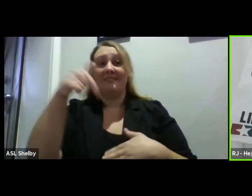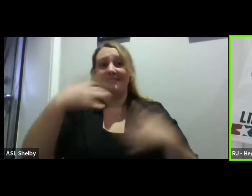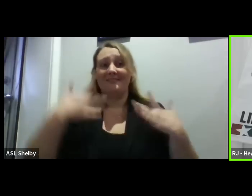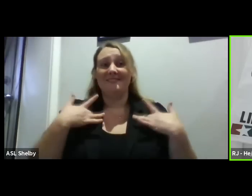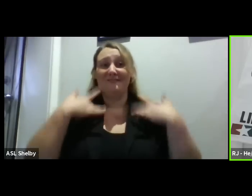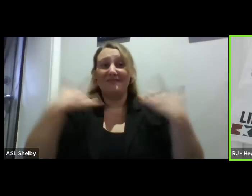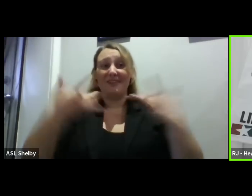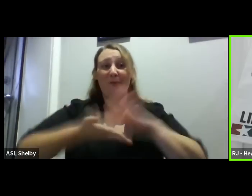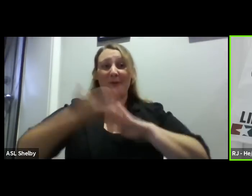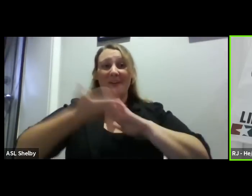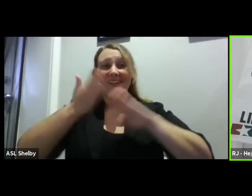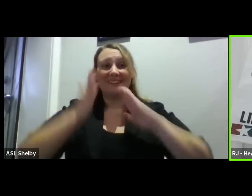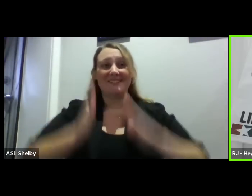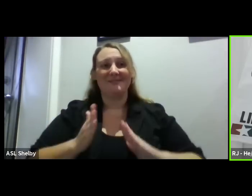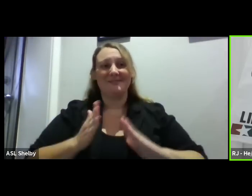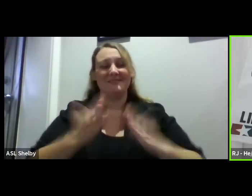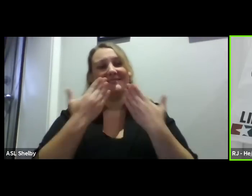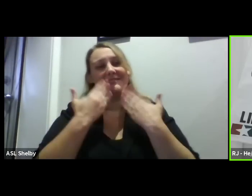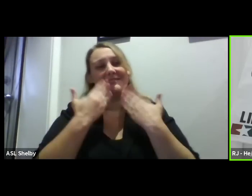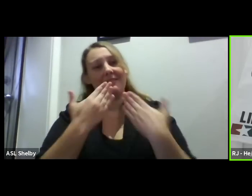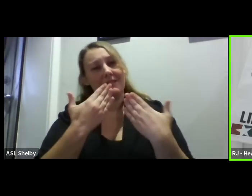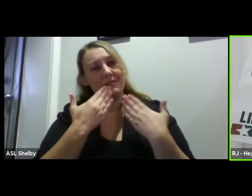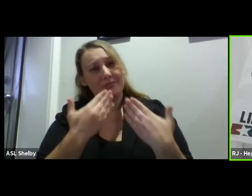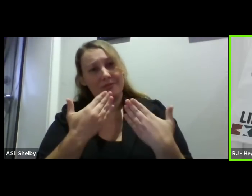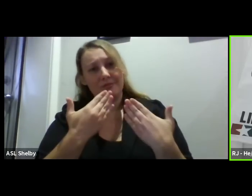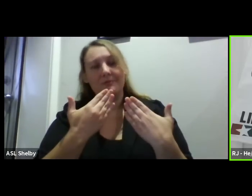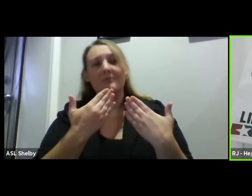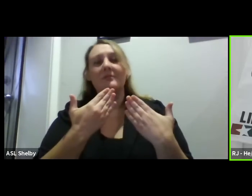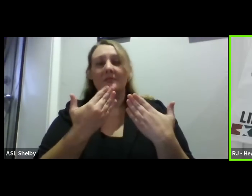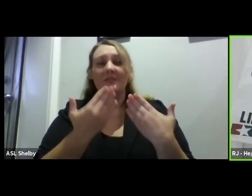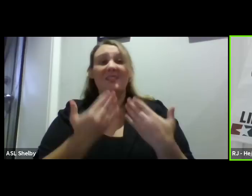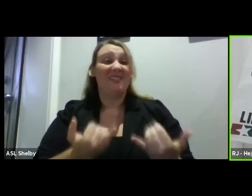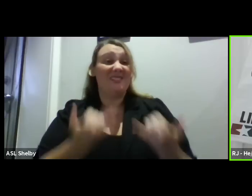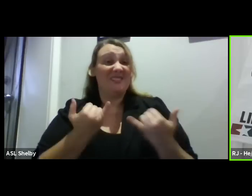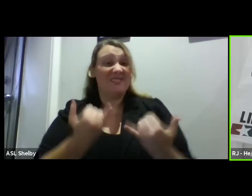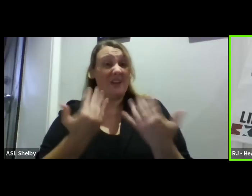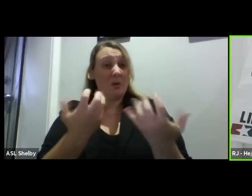it clear in unequivocal terms that Black lives matter,